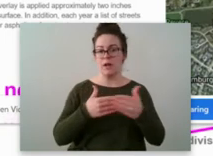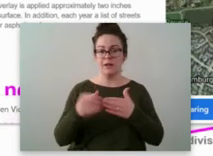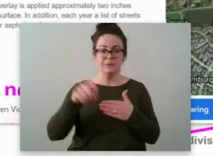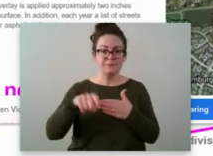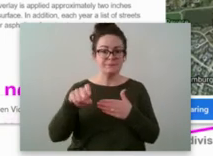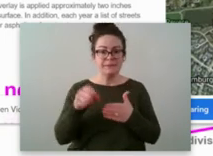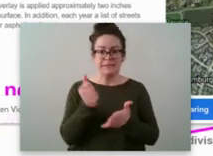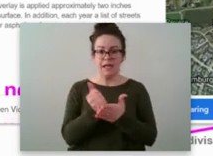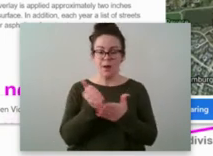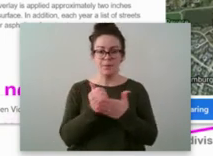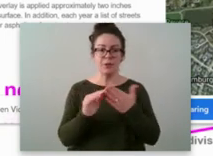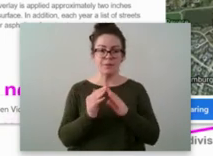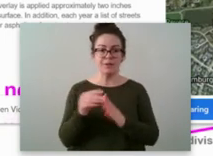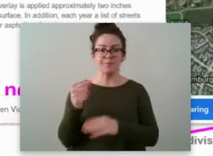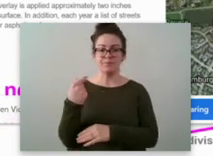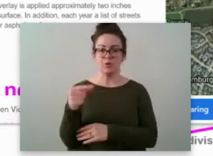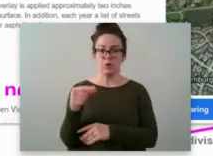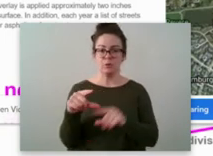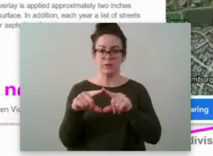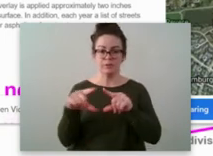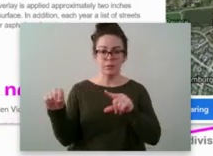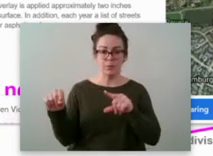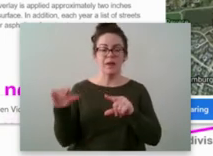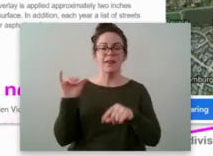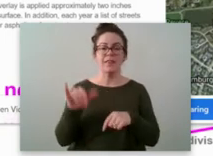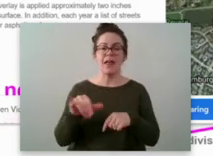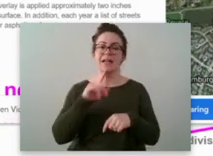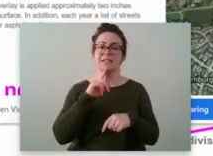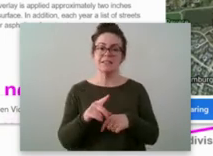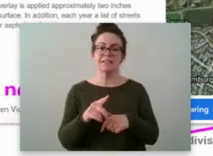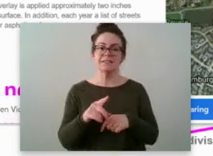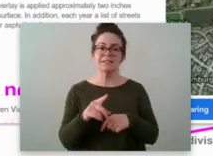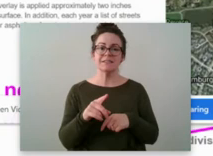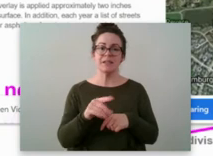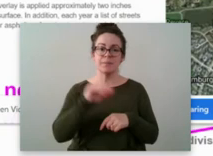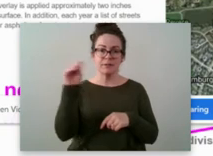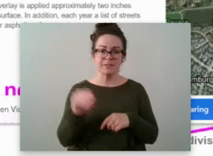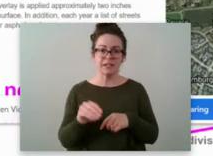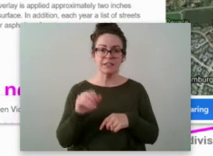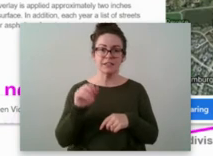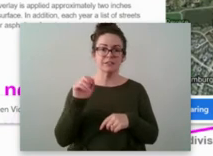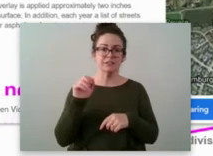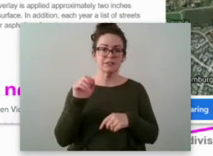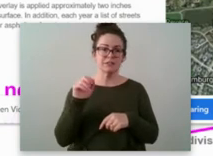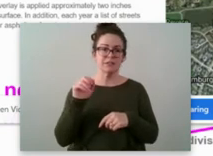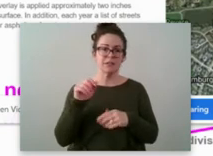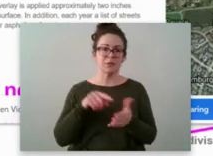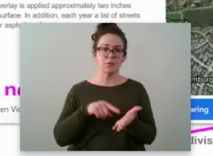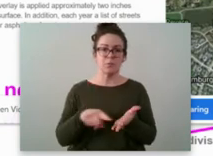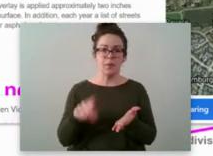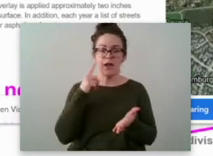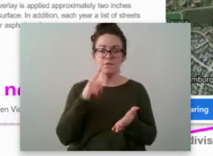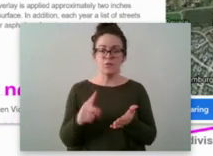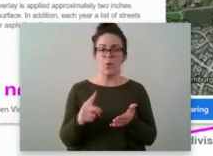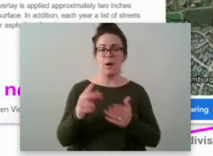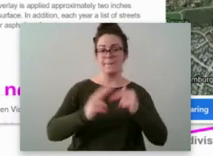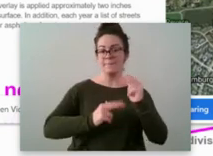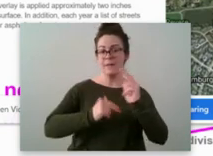communities. In green, that's the percentage of money that's being given to either build